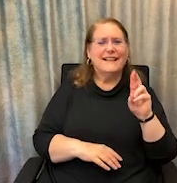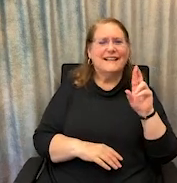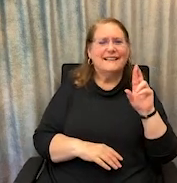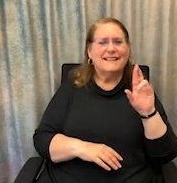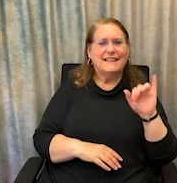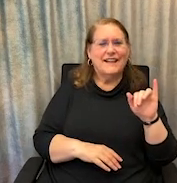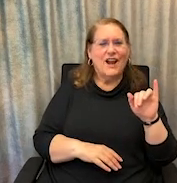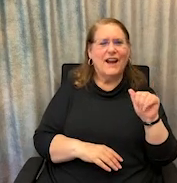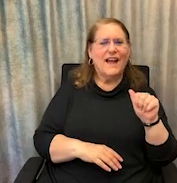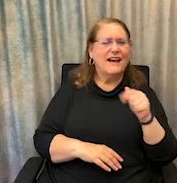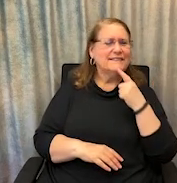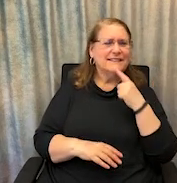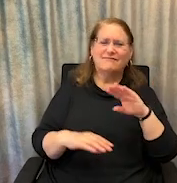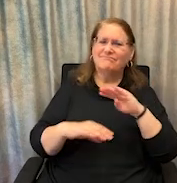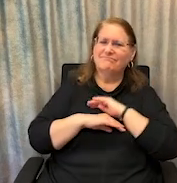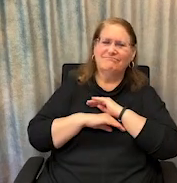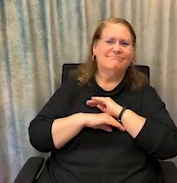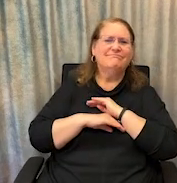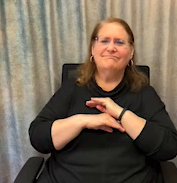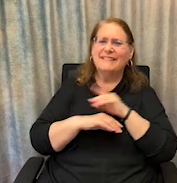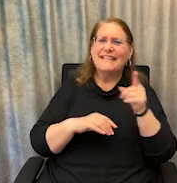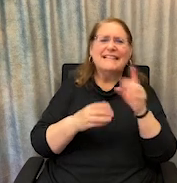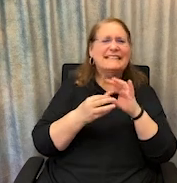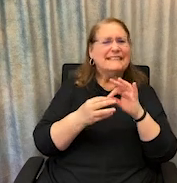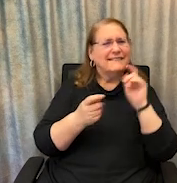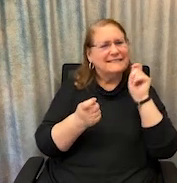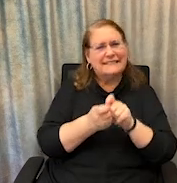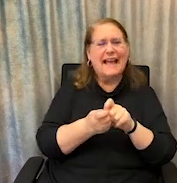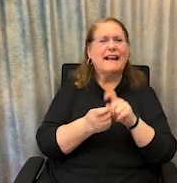I think everything has been said.